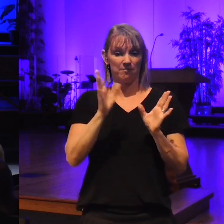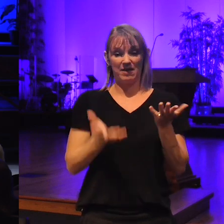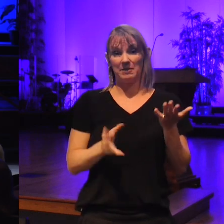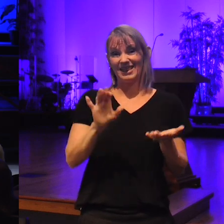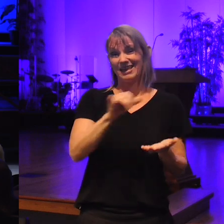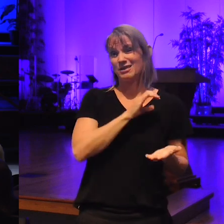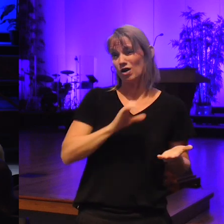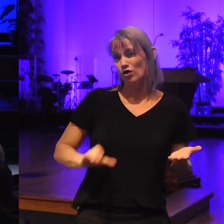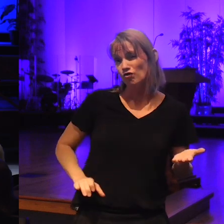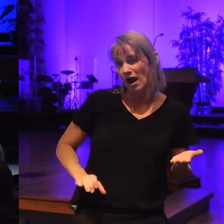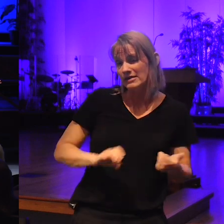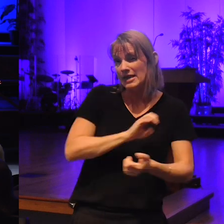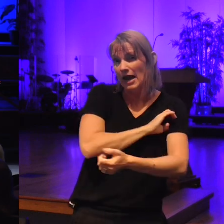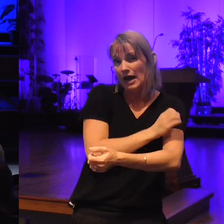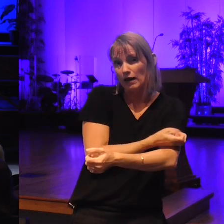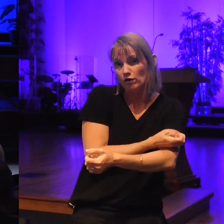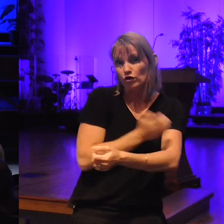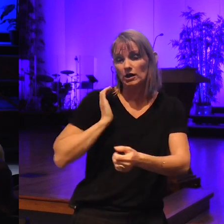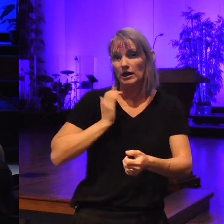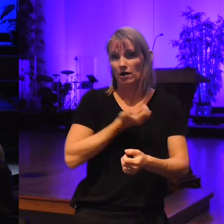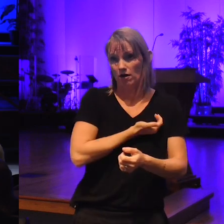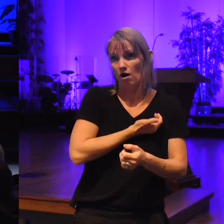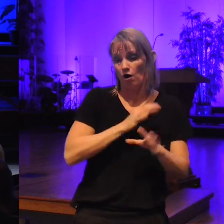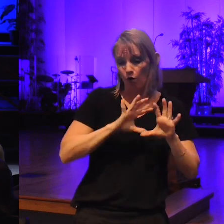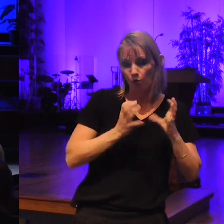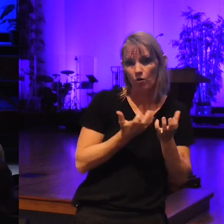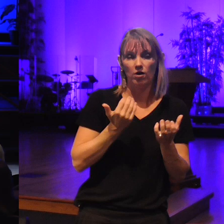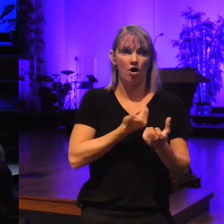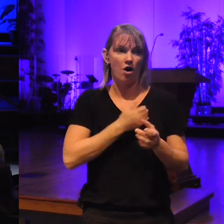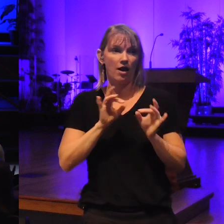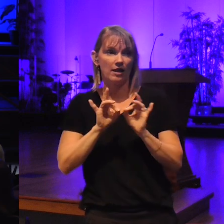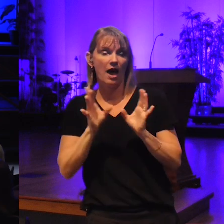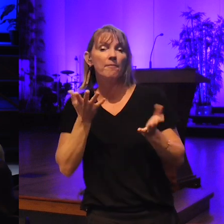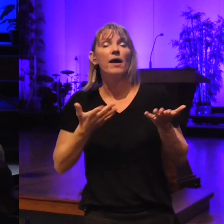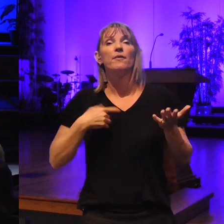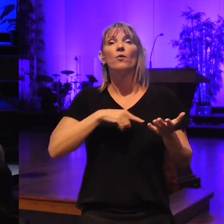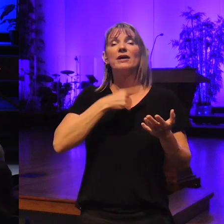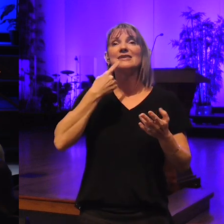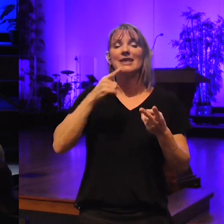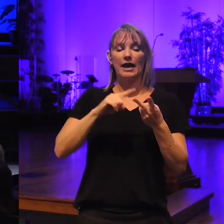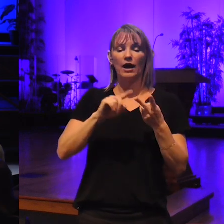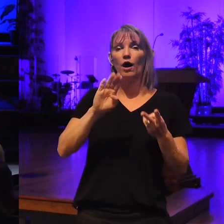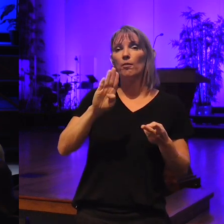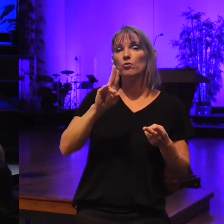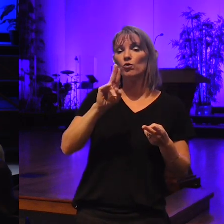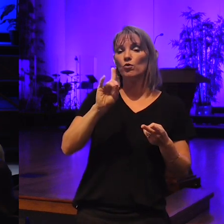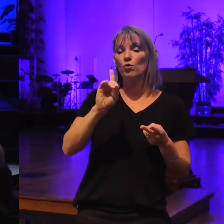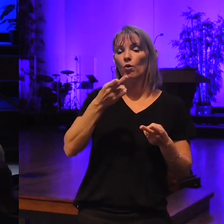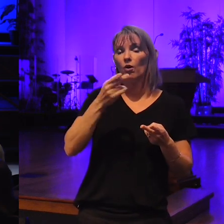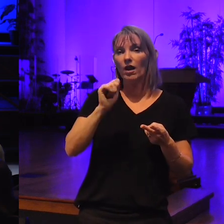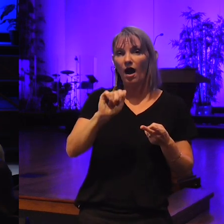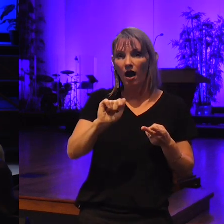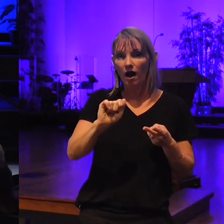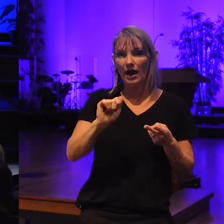Christ energy in our world, in our light. Perhaps we could say it's the Buddha energy of